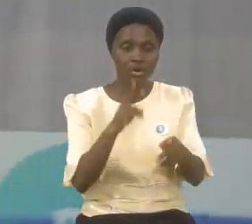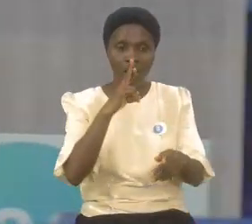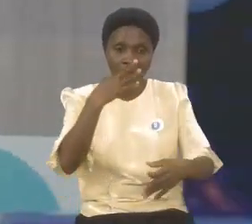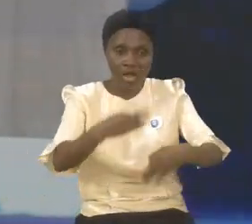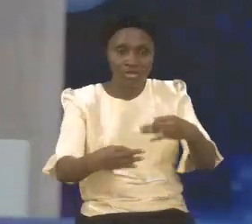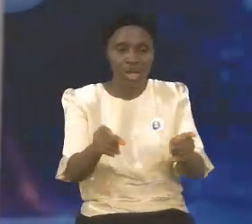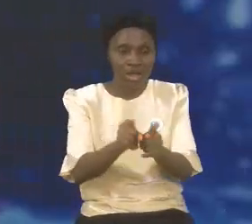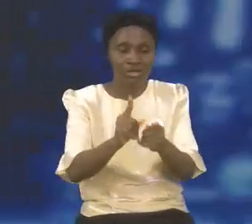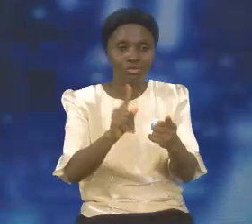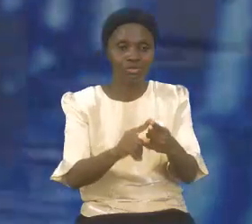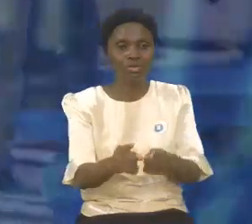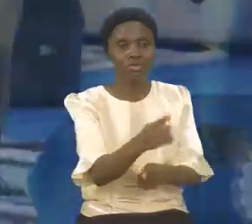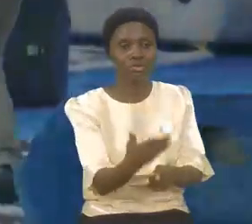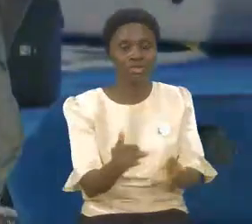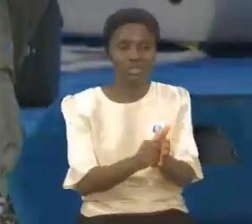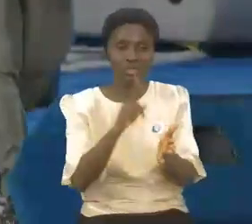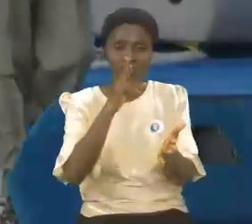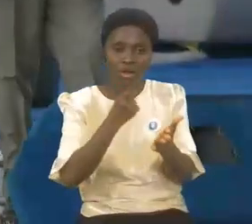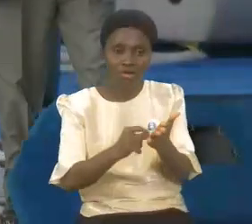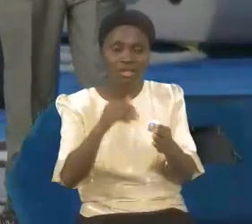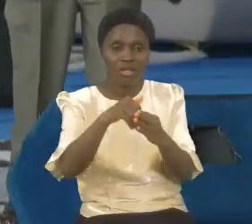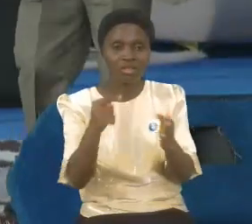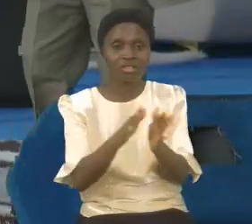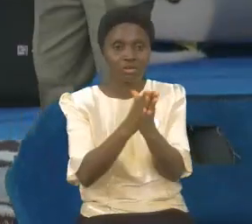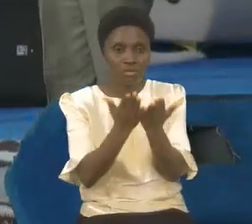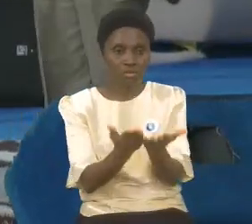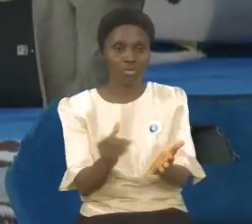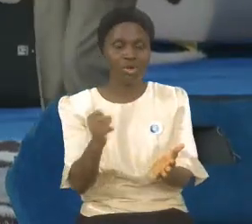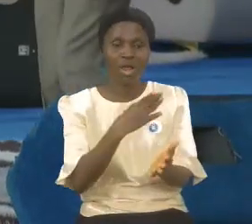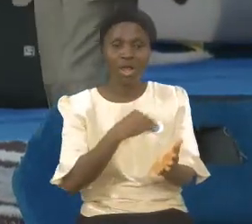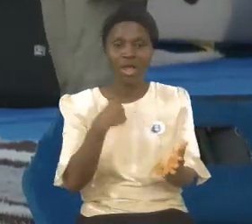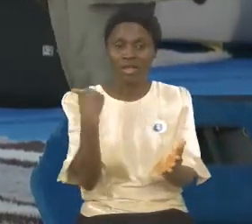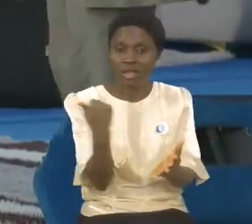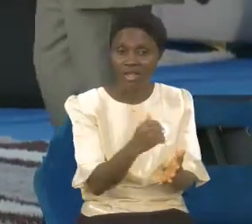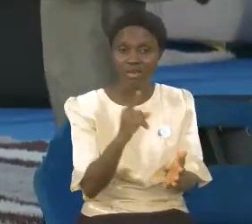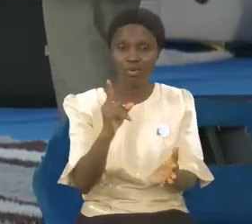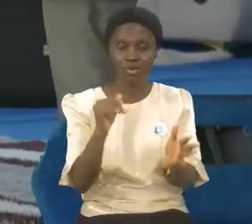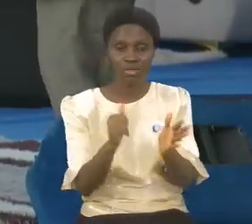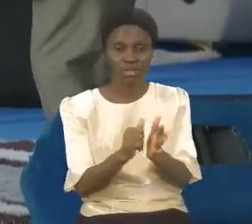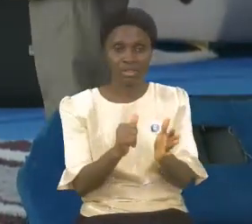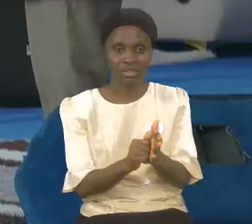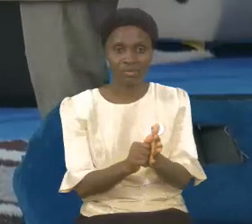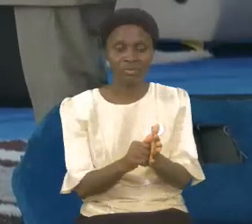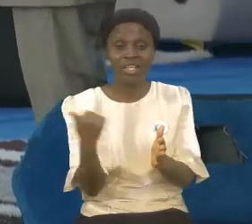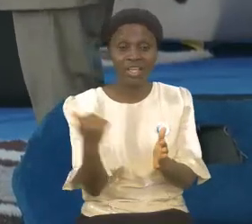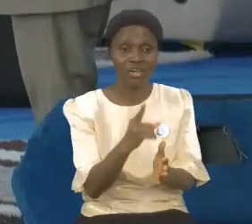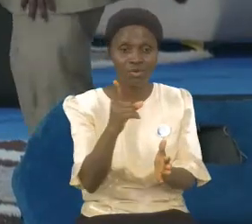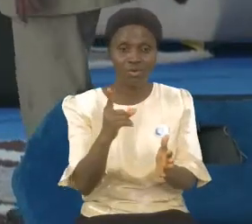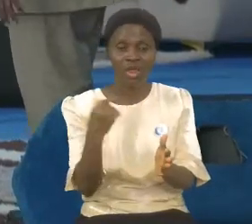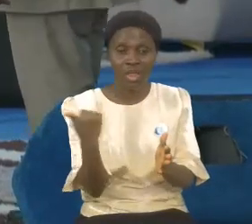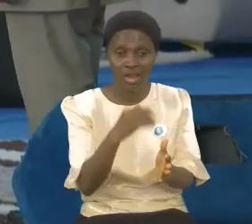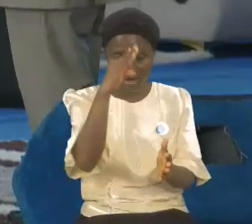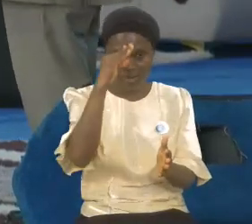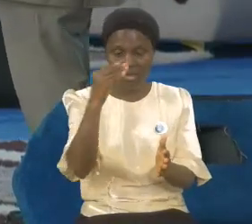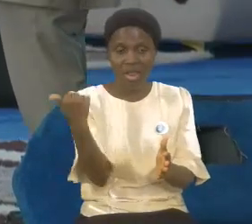the books. And whosoever, a king, whosoever, an emperor, anyone, any man,